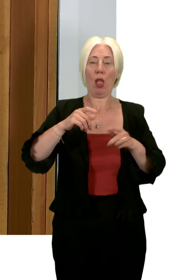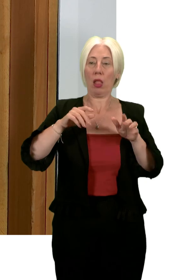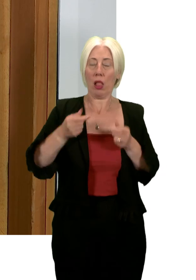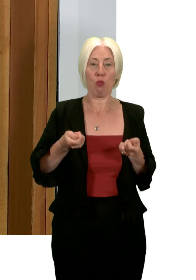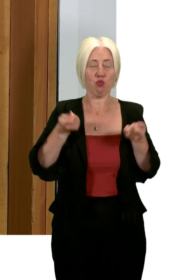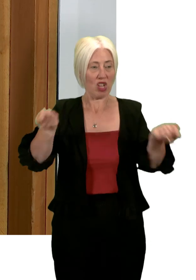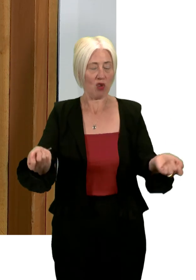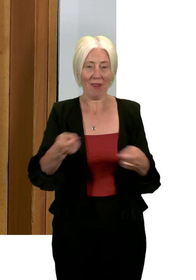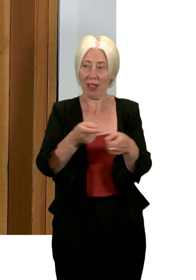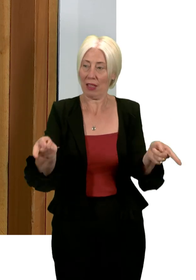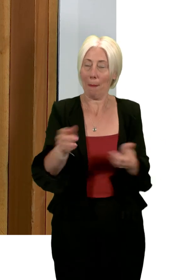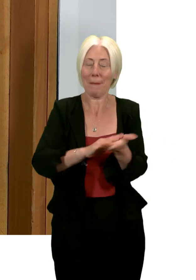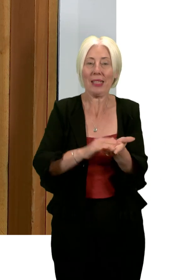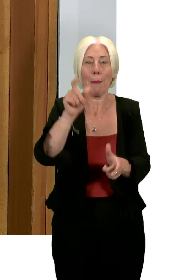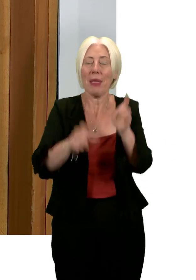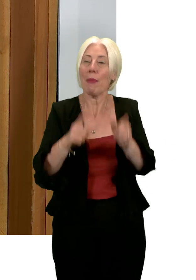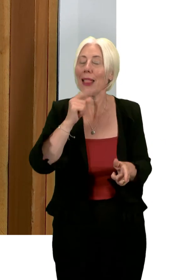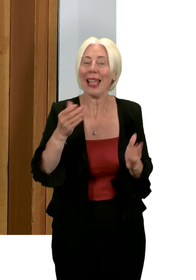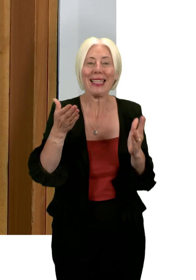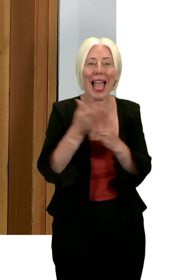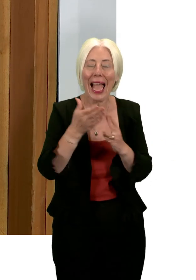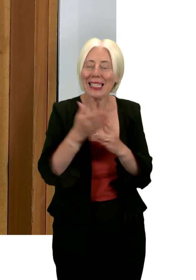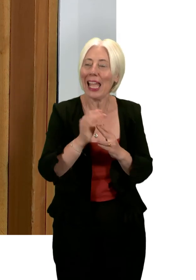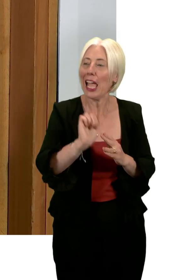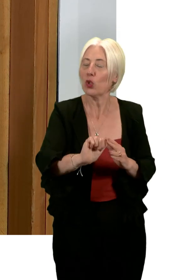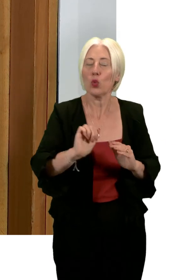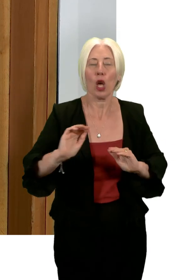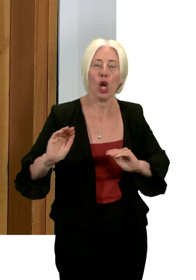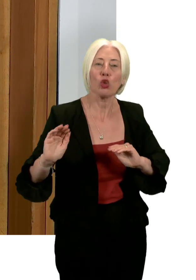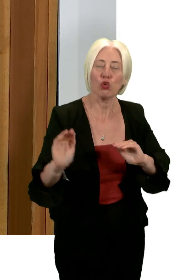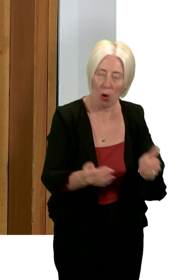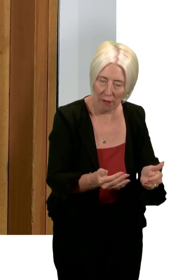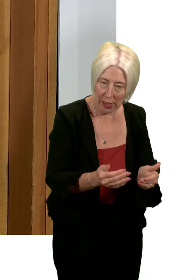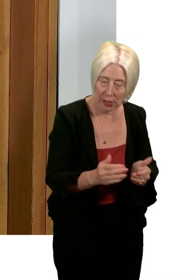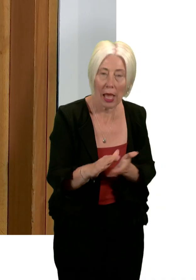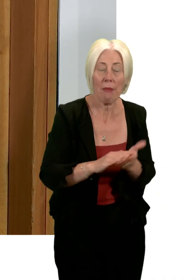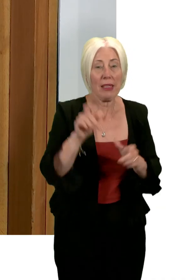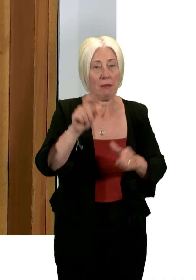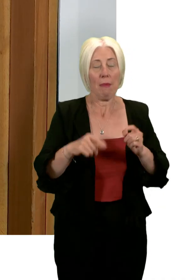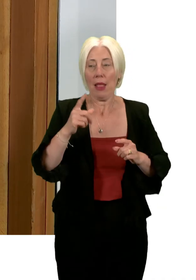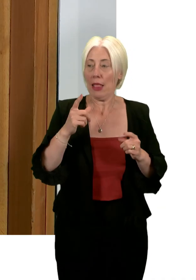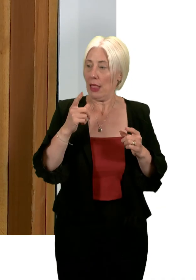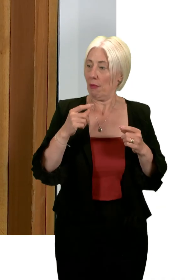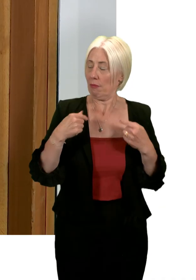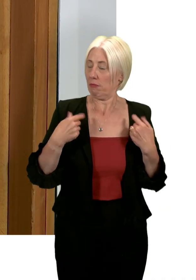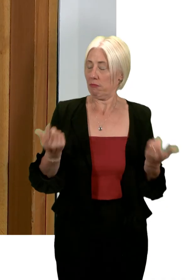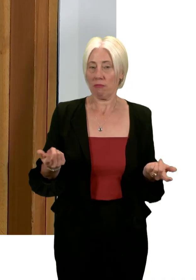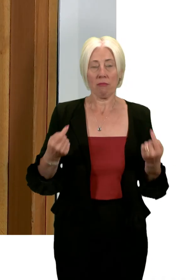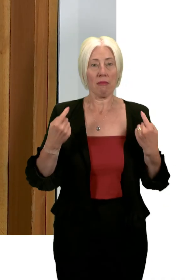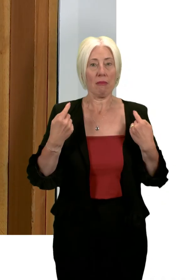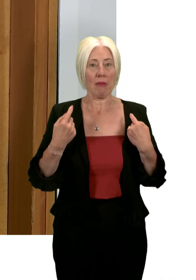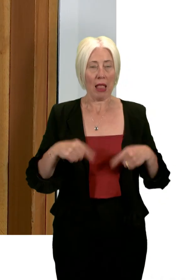giving people access to services to allow them to